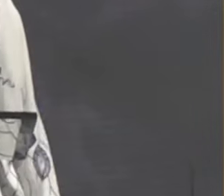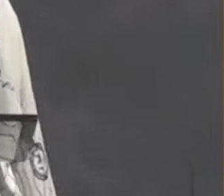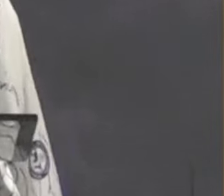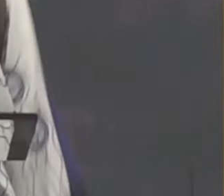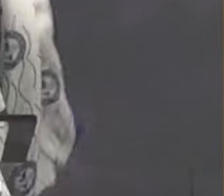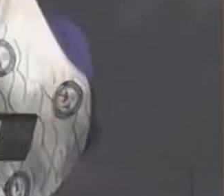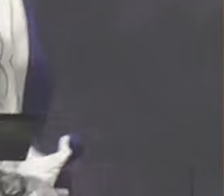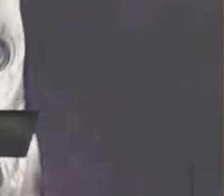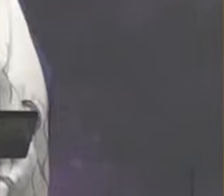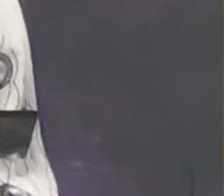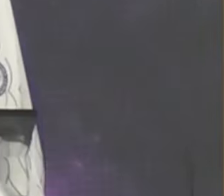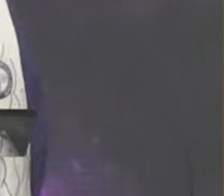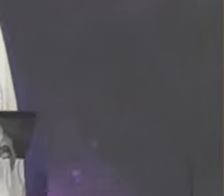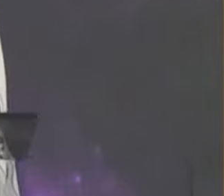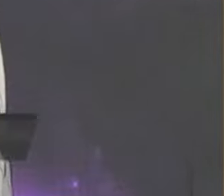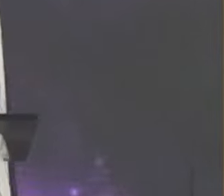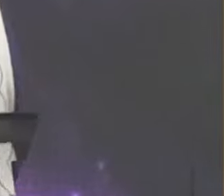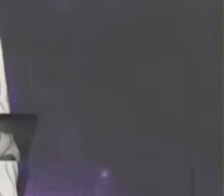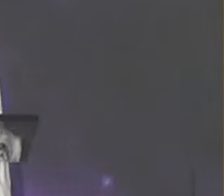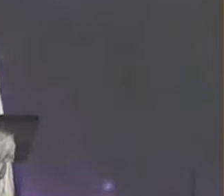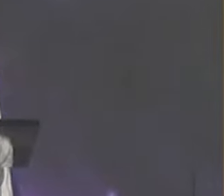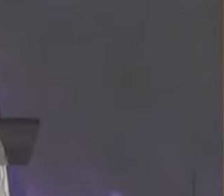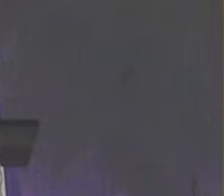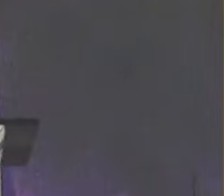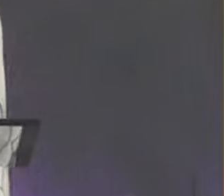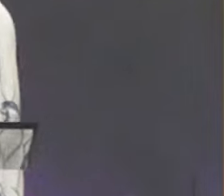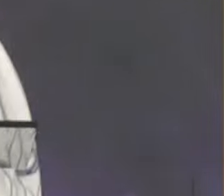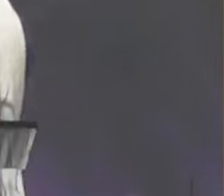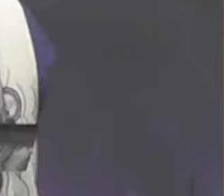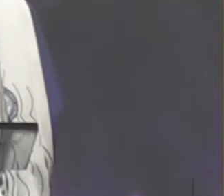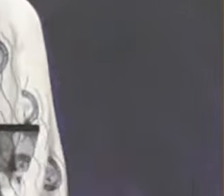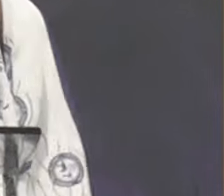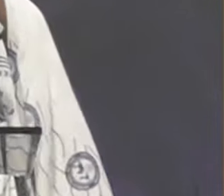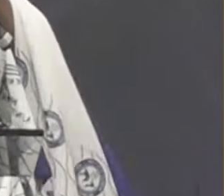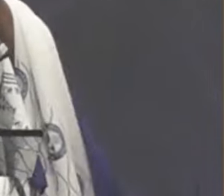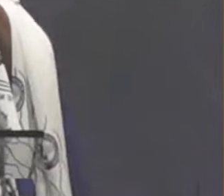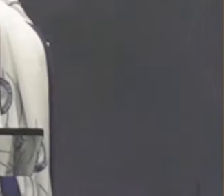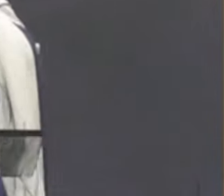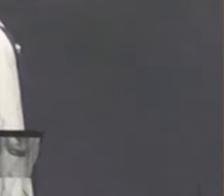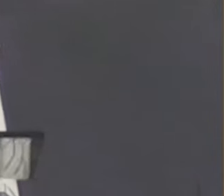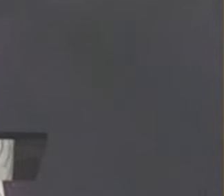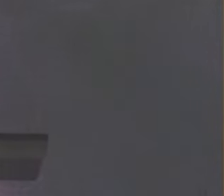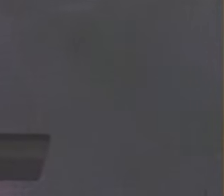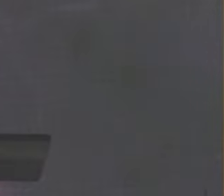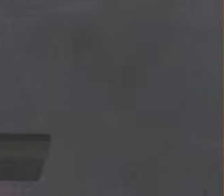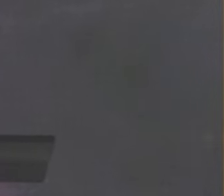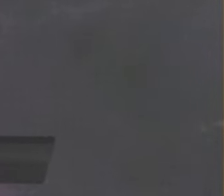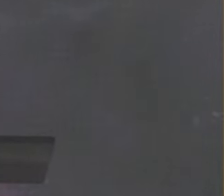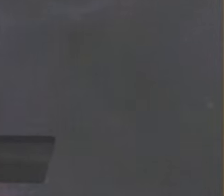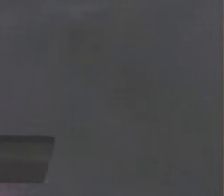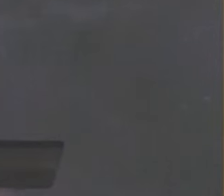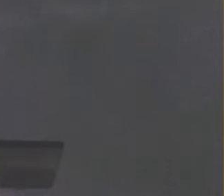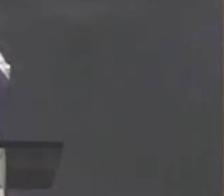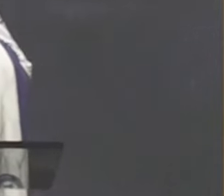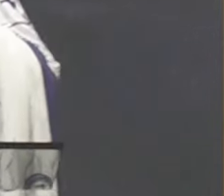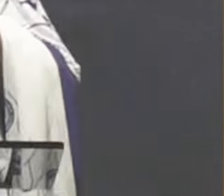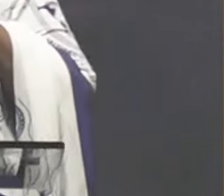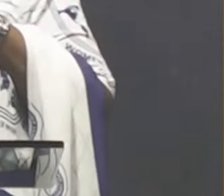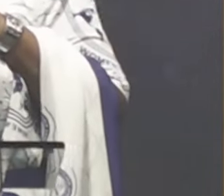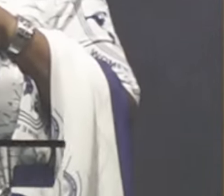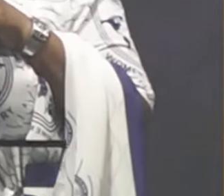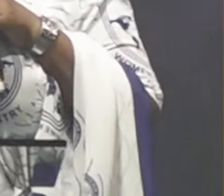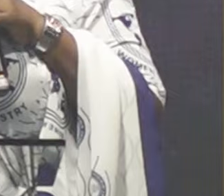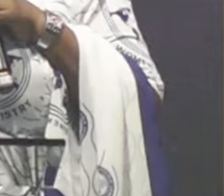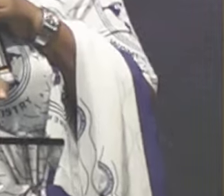weni nyame na emu atete no odam Jesus so e kambom bio. The friendship that existed between you and